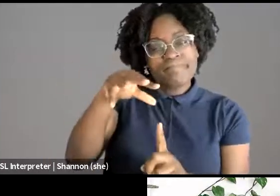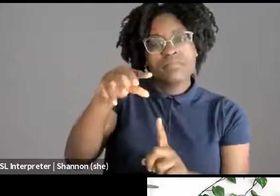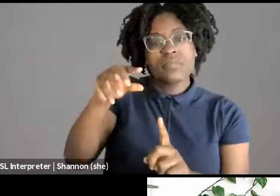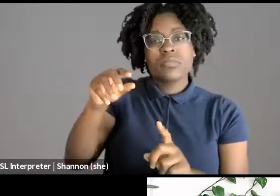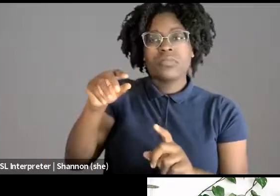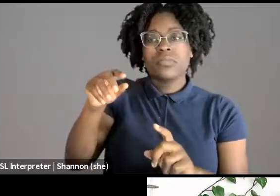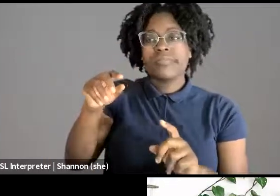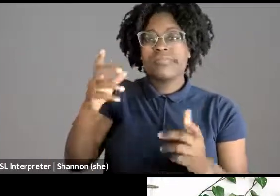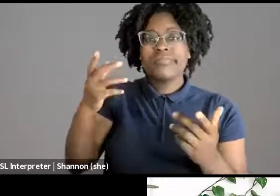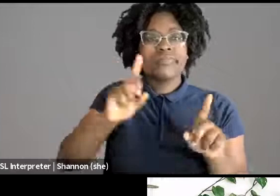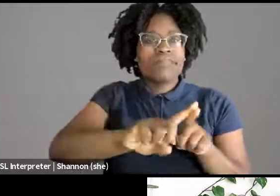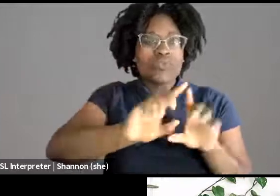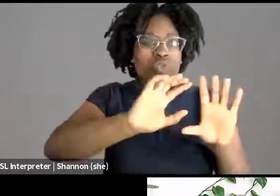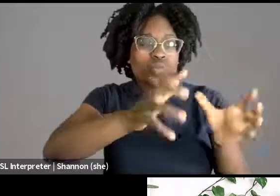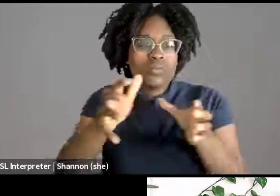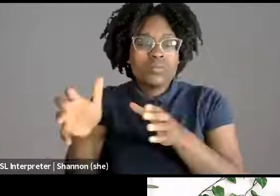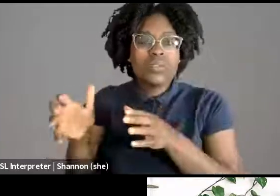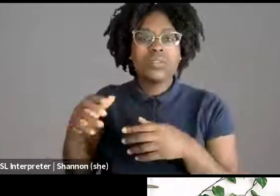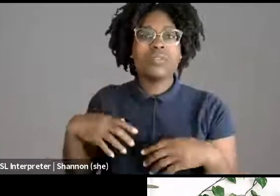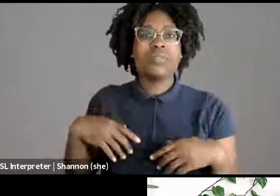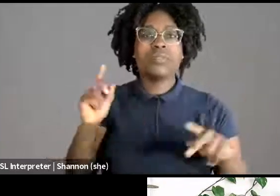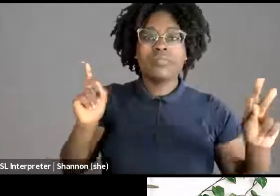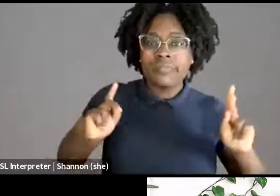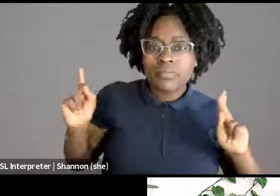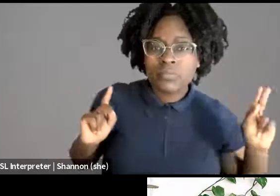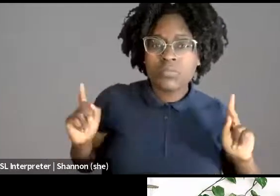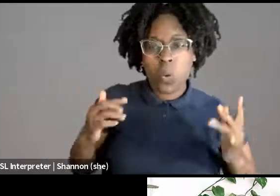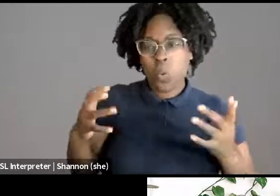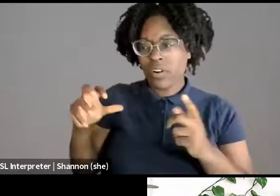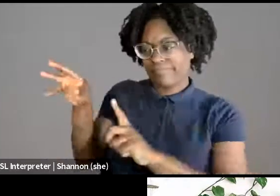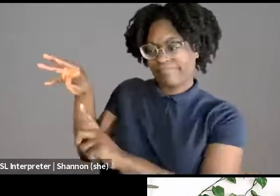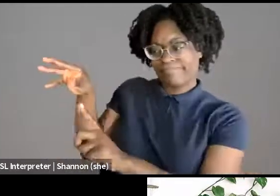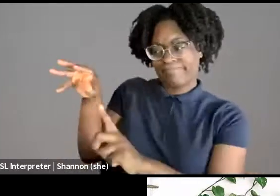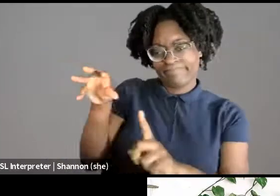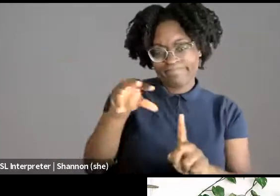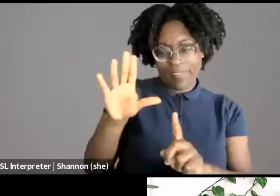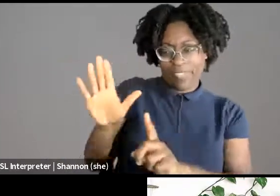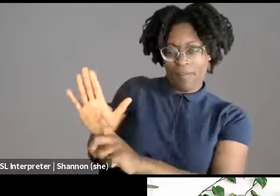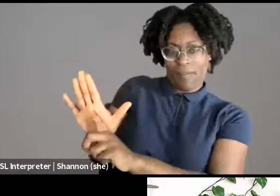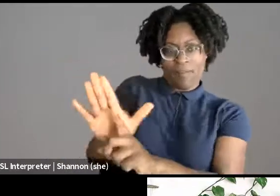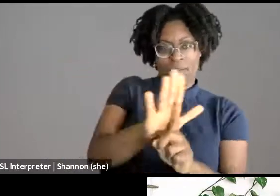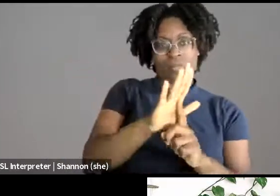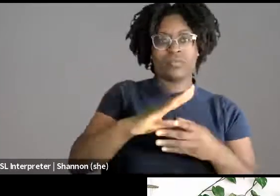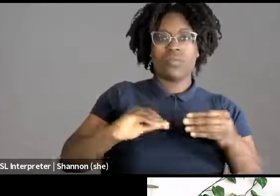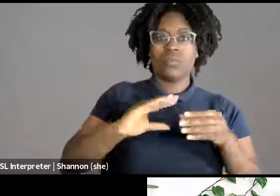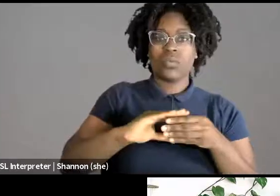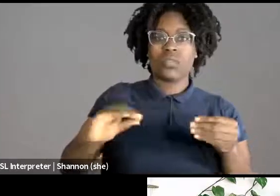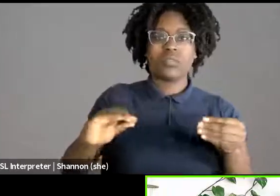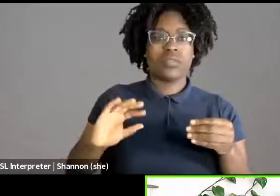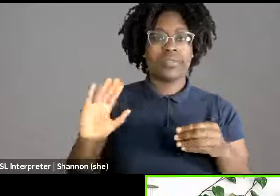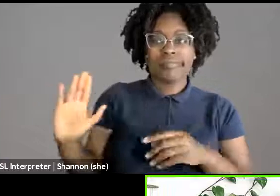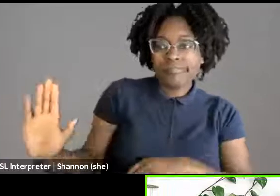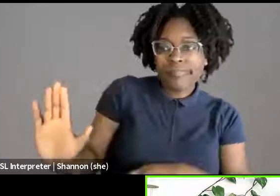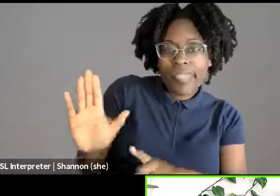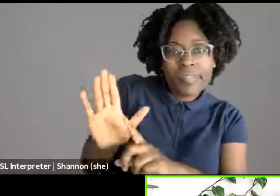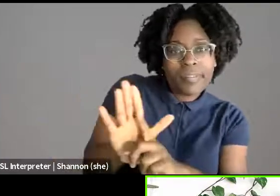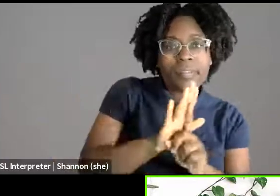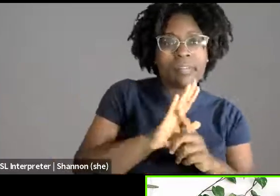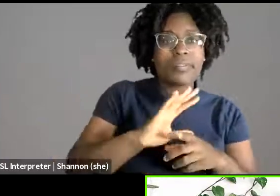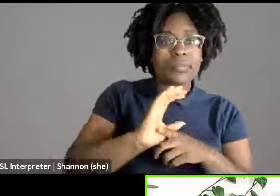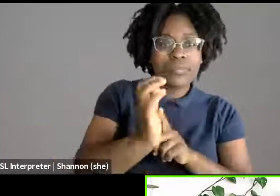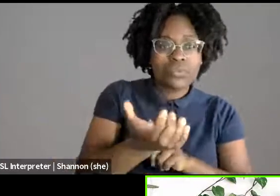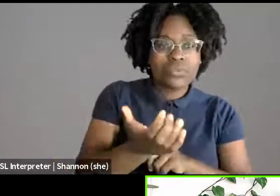by genocide, and there are very, very few records. Yeah, just yeah, Right, it's very, very